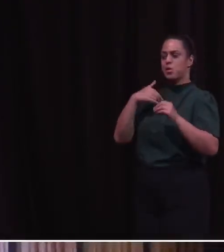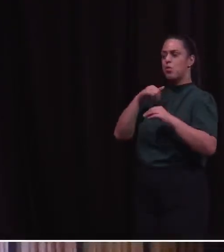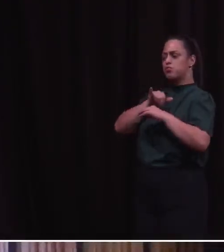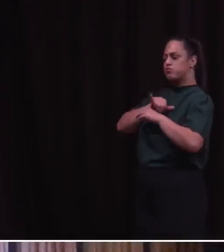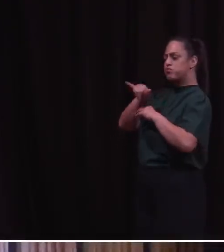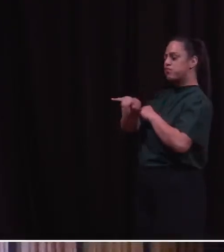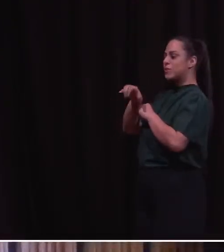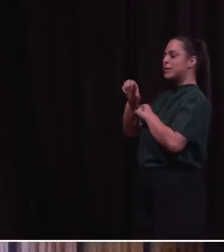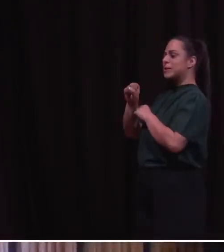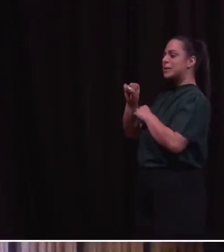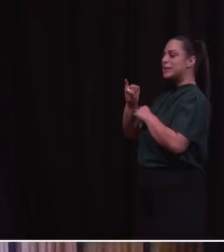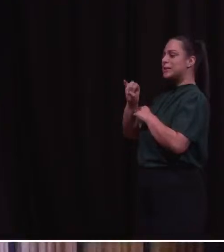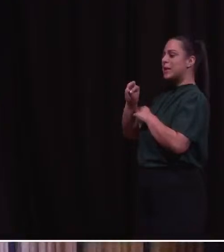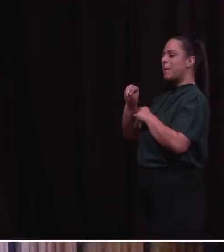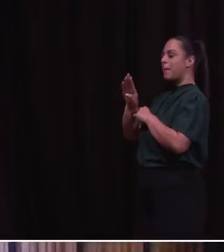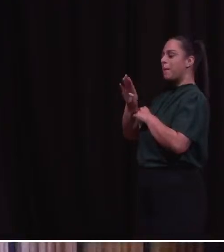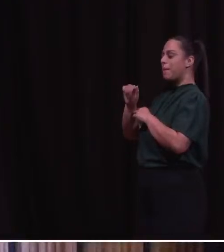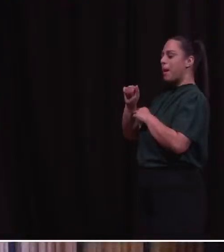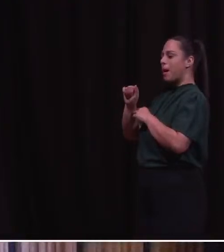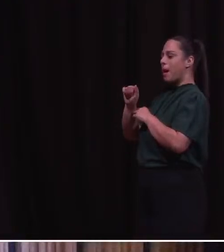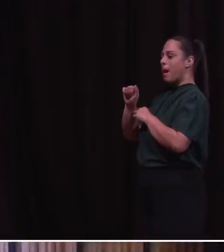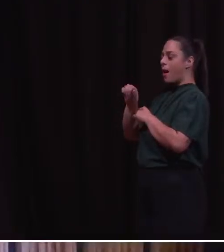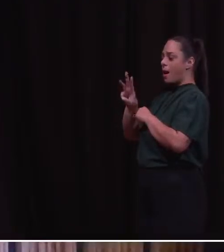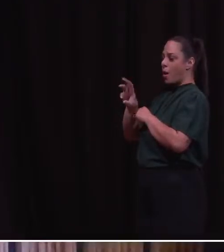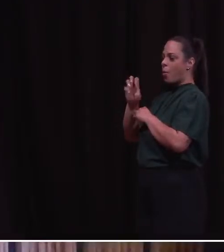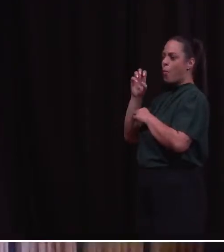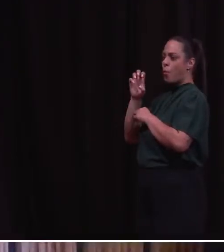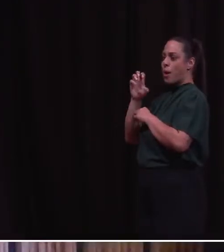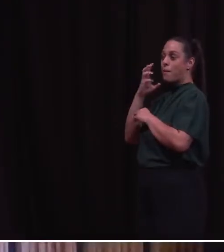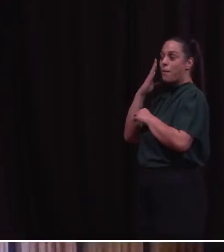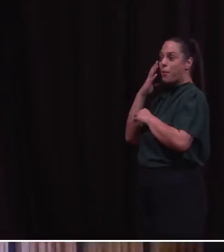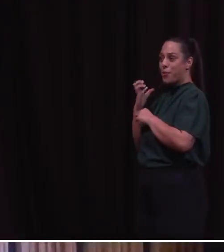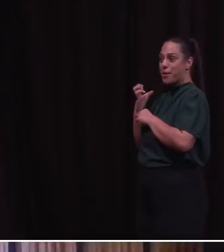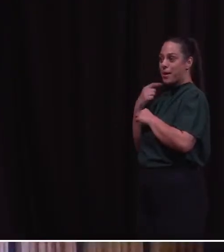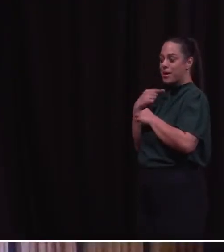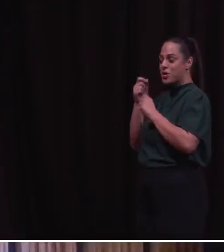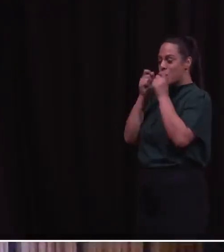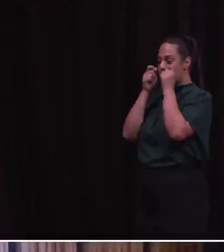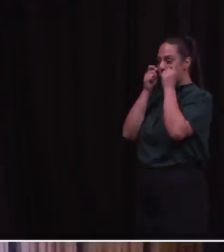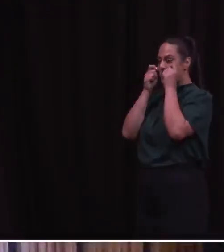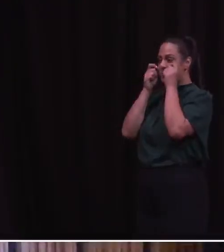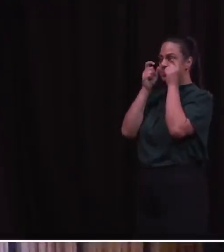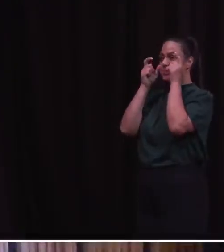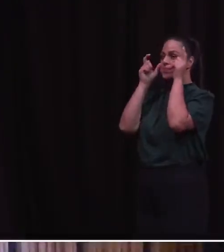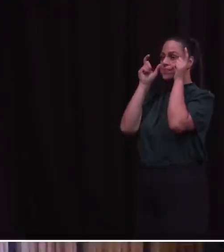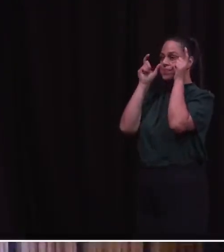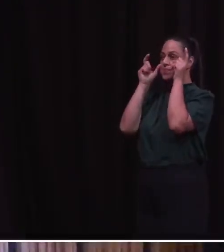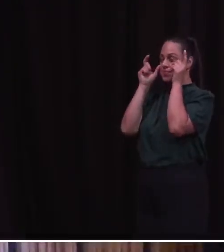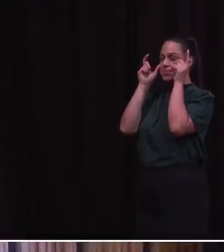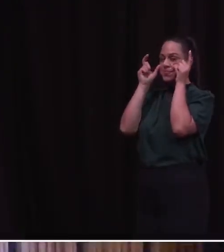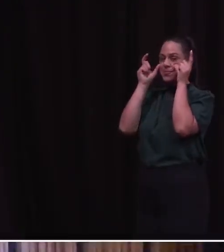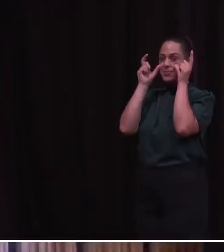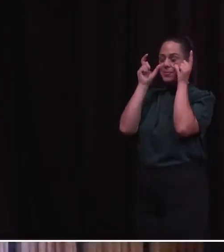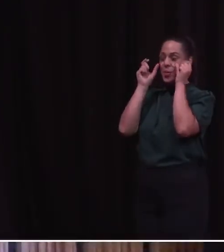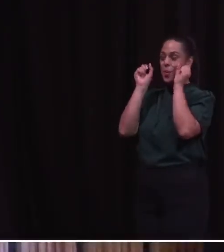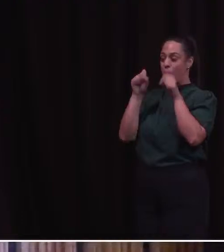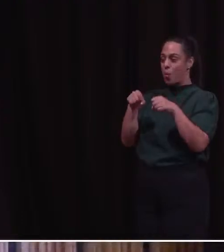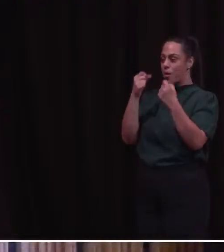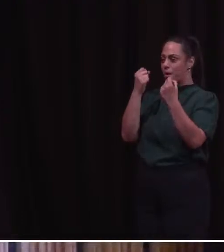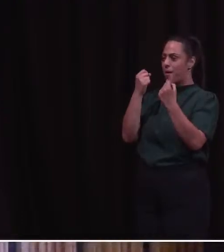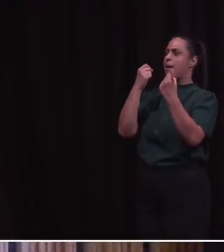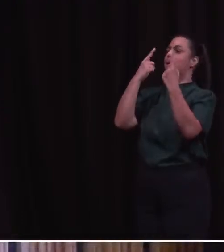my eyes so much more to our continent, the continent of